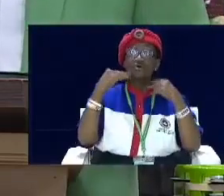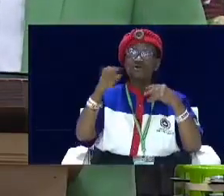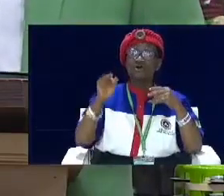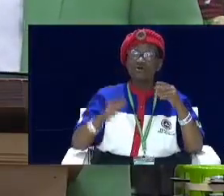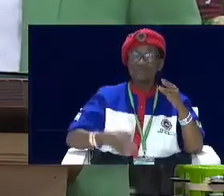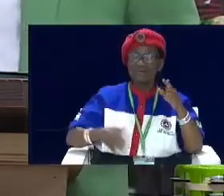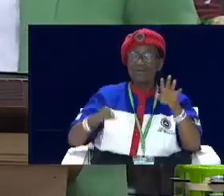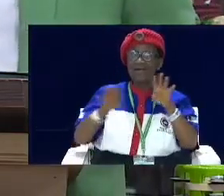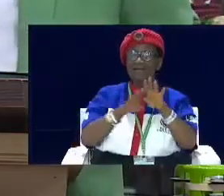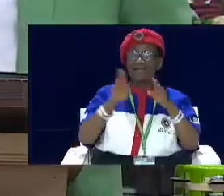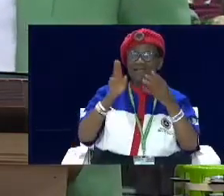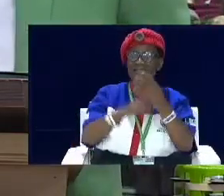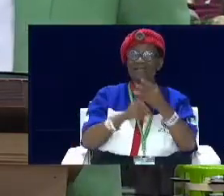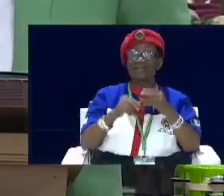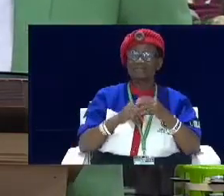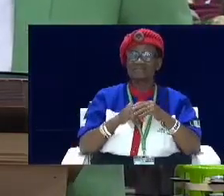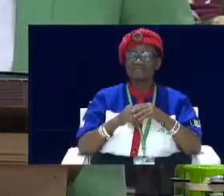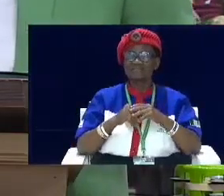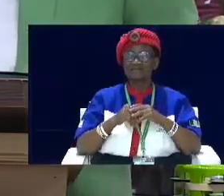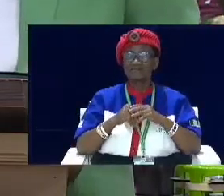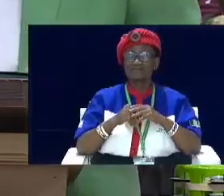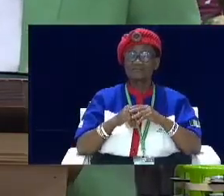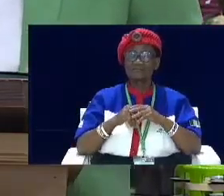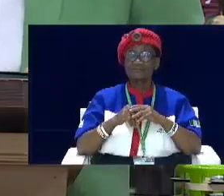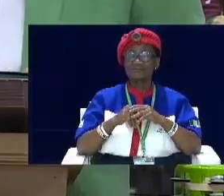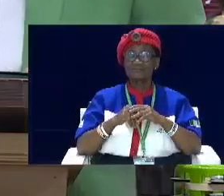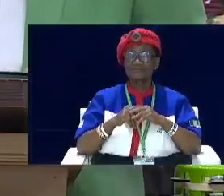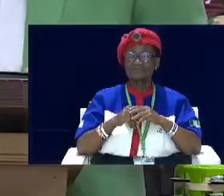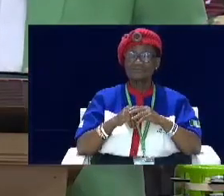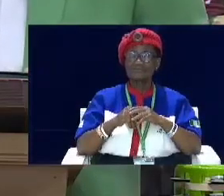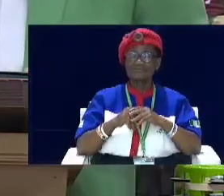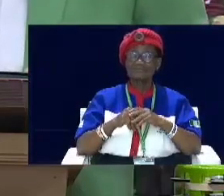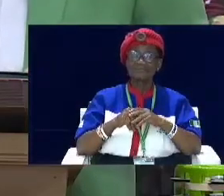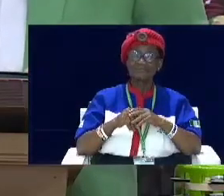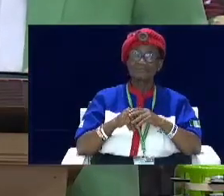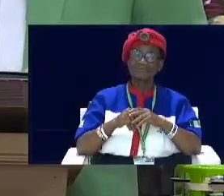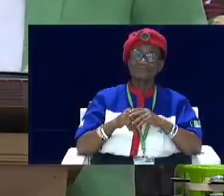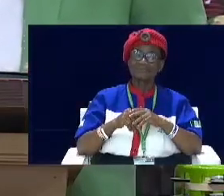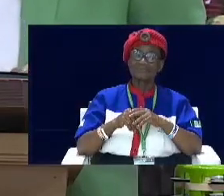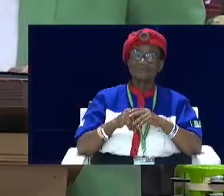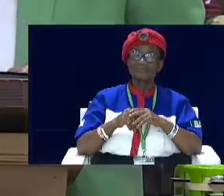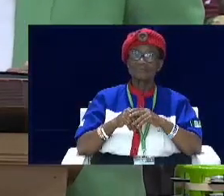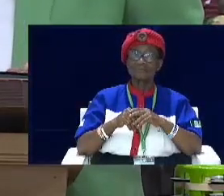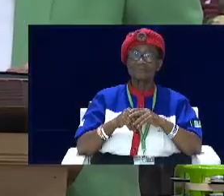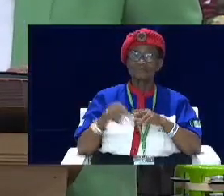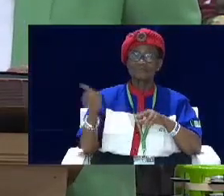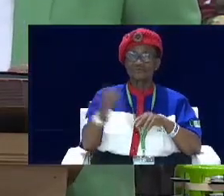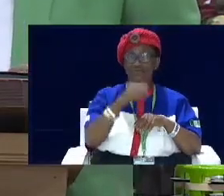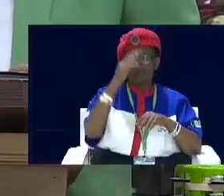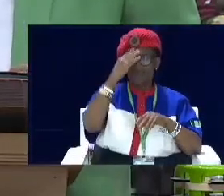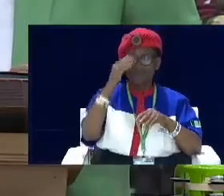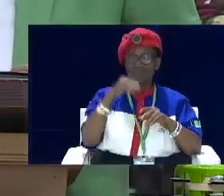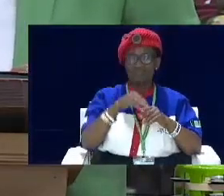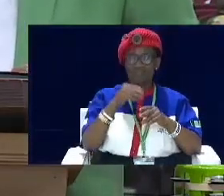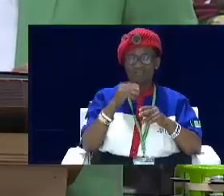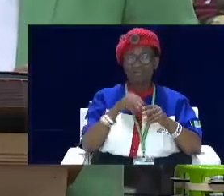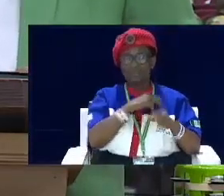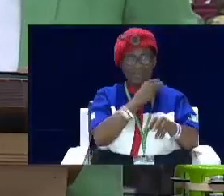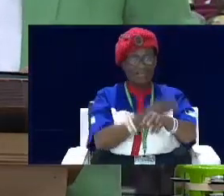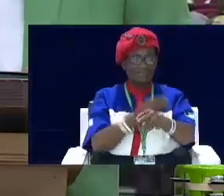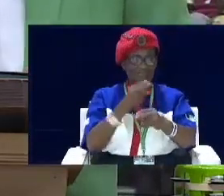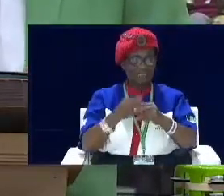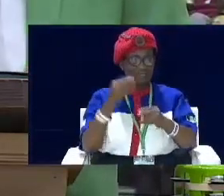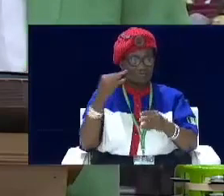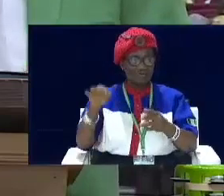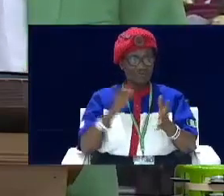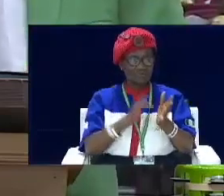àjàgà àìrọ́mọ bí kó dópin. You know, in the mighty name of Jesus Christ. Nípa orúkọ Jésù